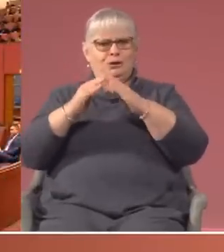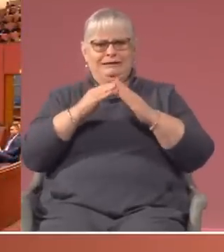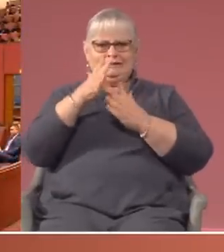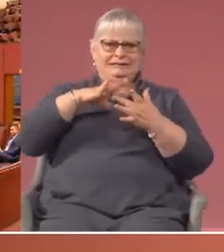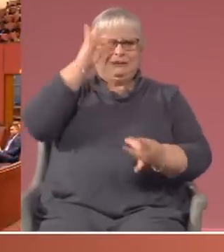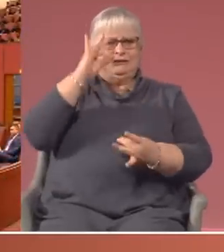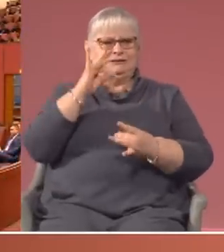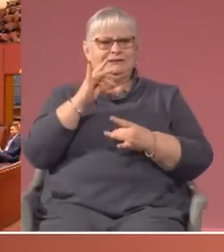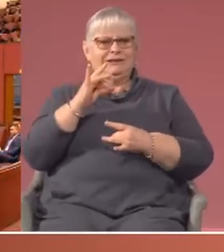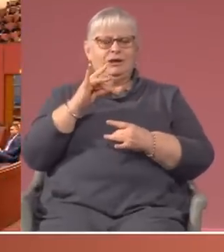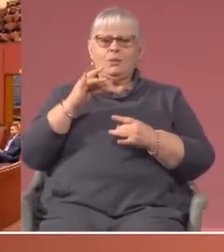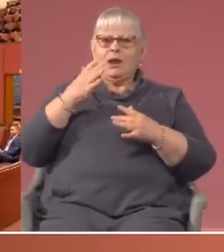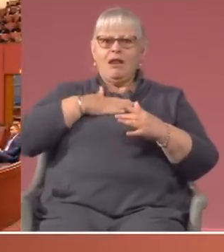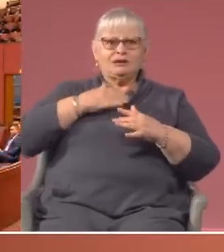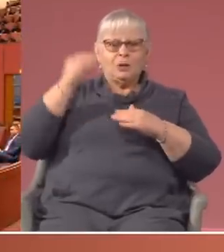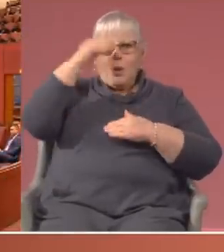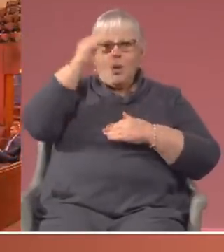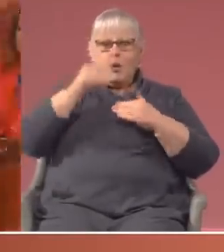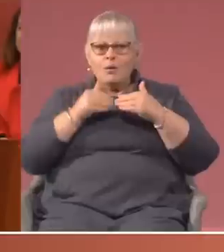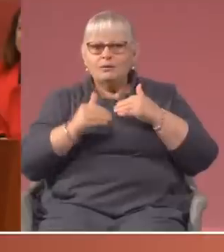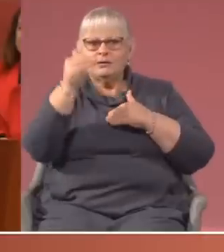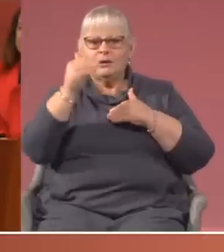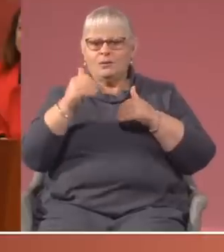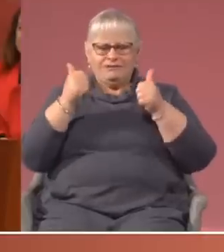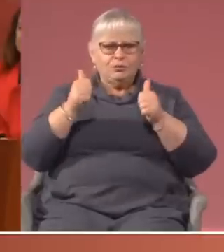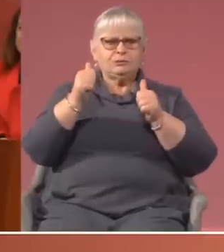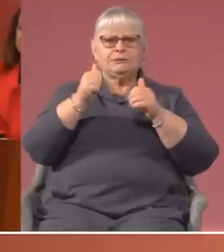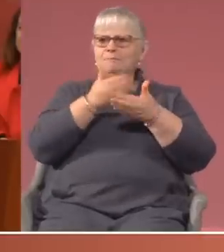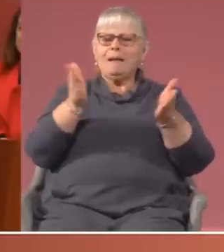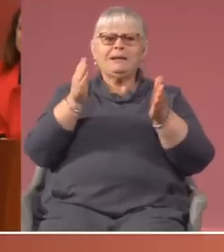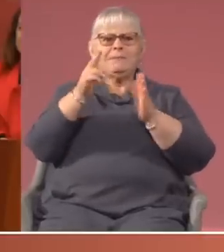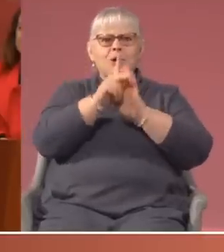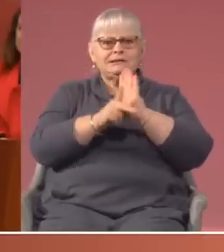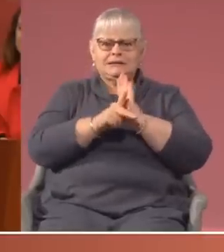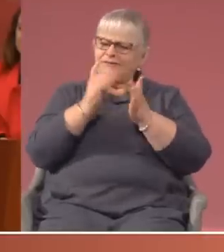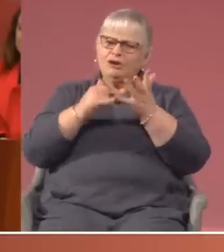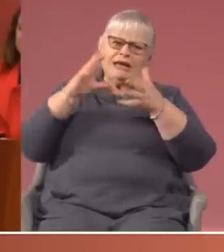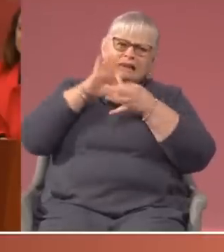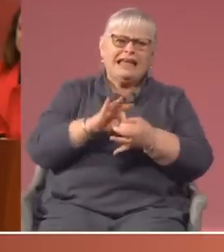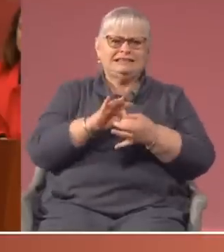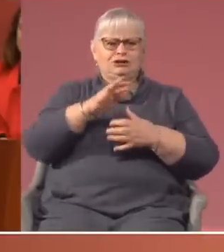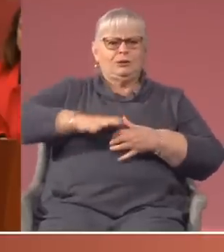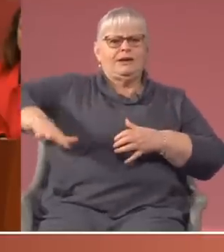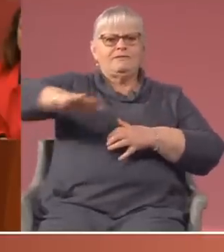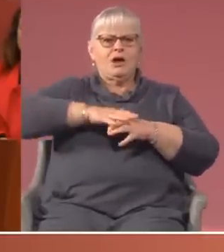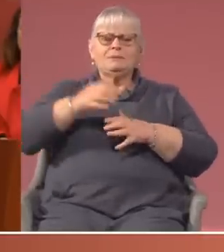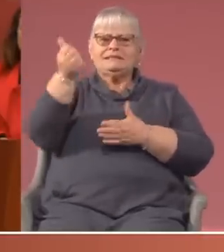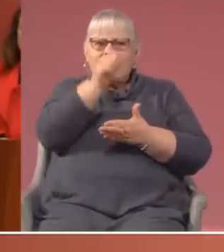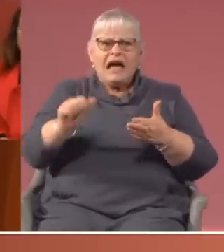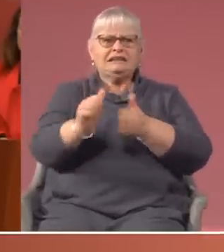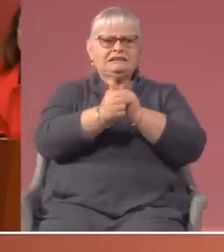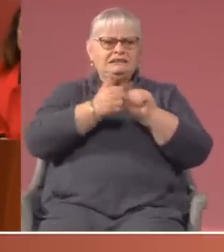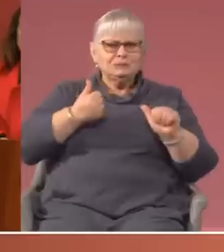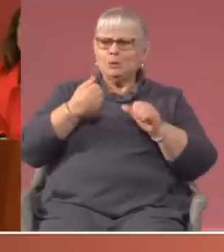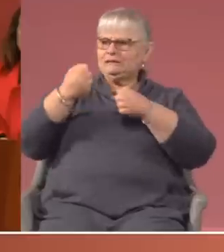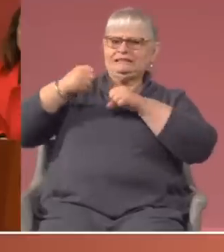on a passion for lifelong learning, good public policy, a connection to our environment, the arts, sport,